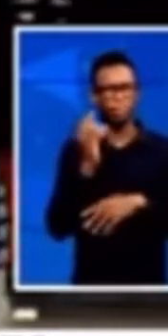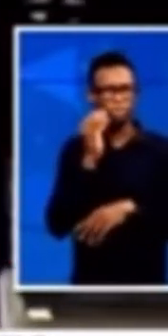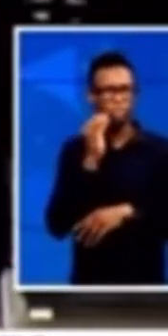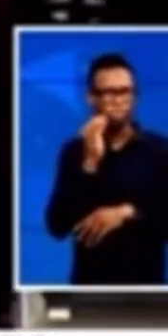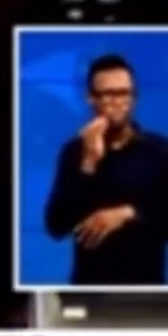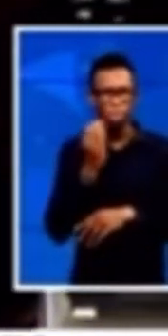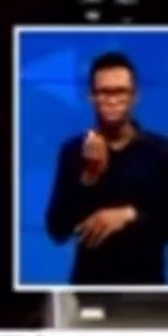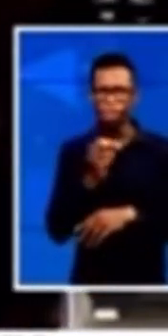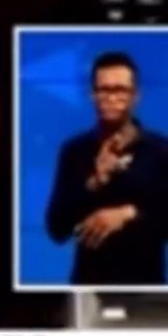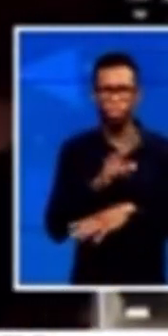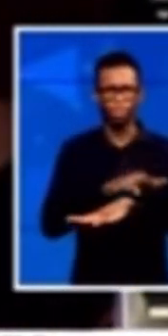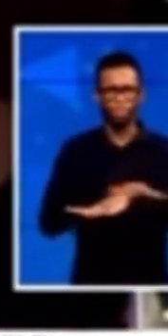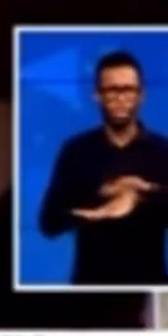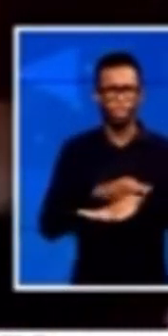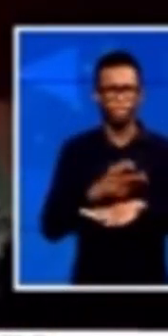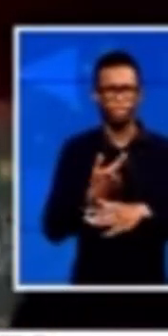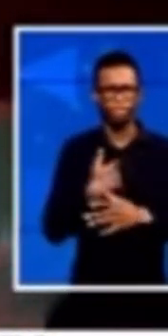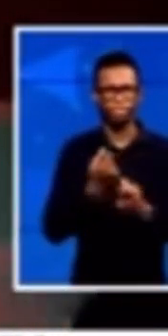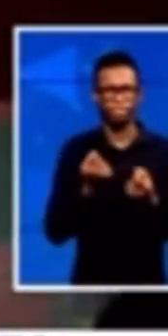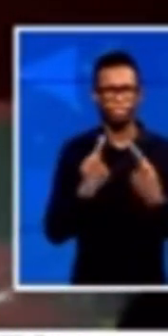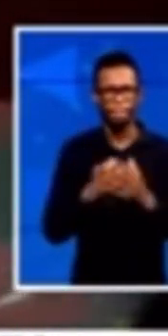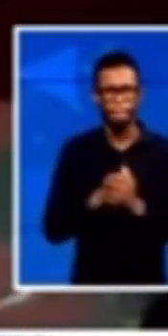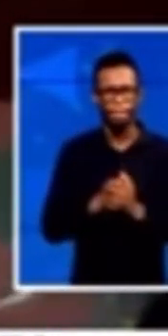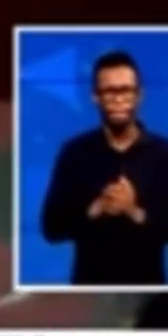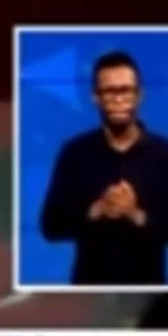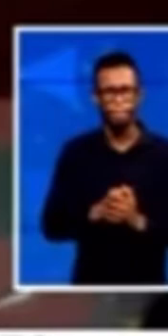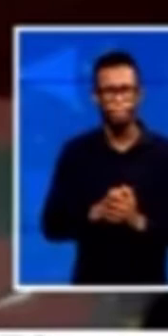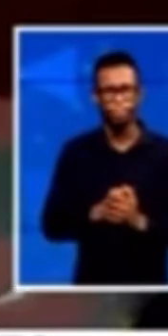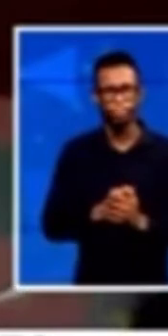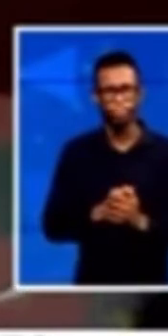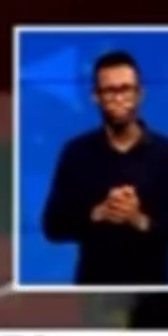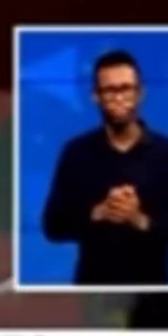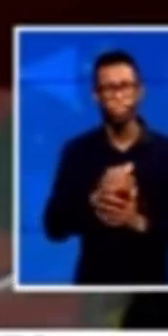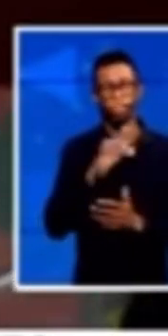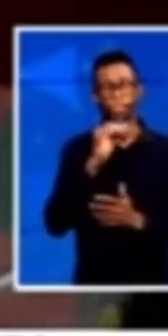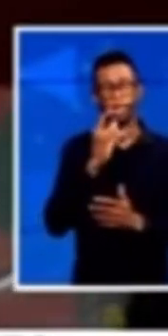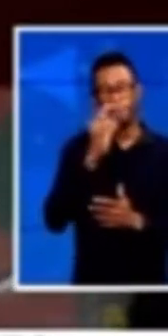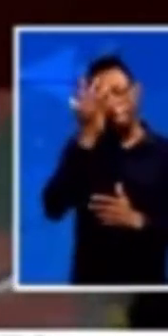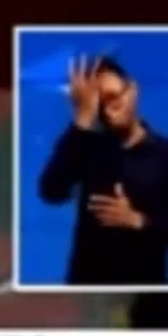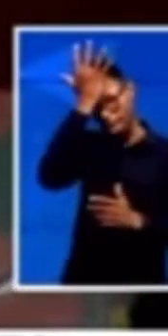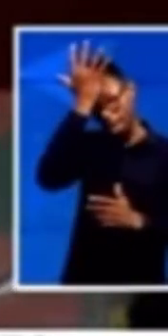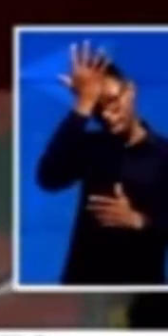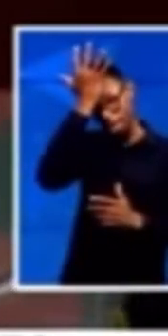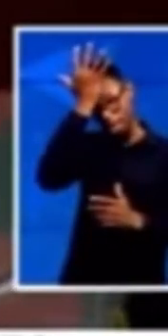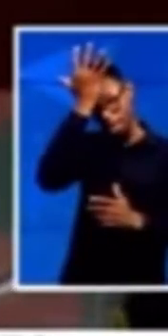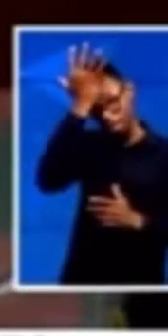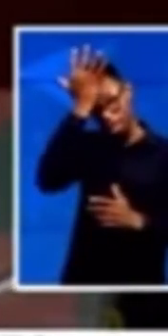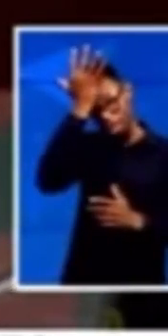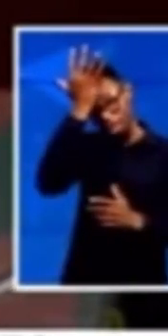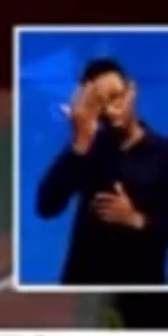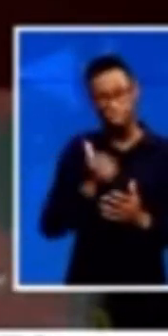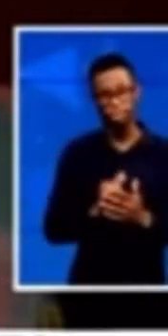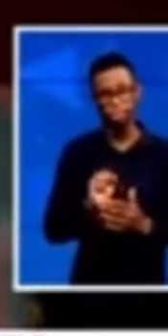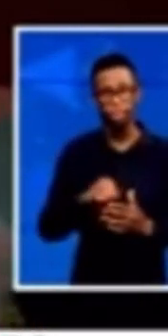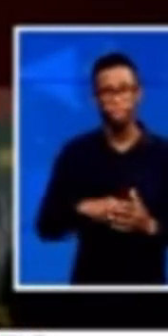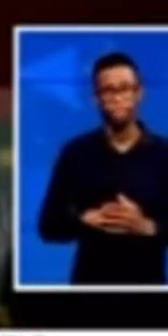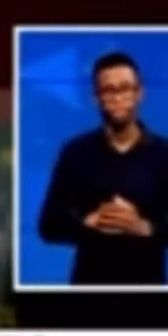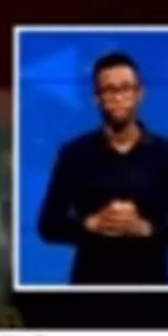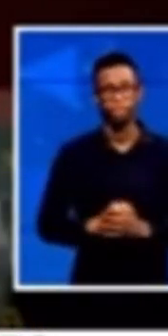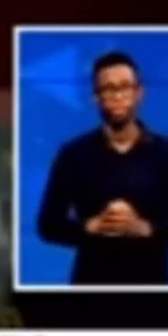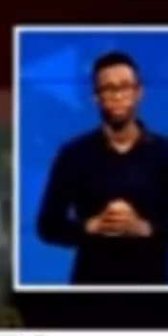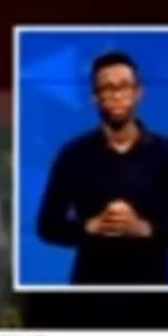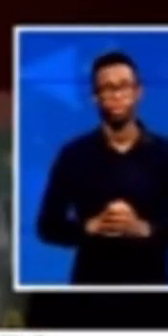Zuma." His statement was condemned from politicians and South Africans alike, while opposition parties questioned why Zuma did not reprimand